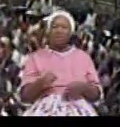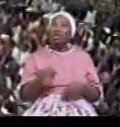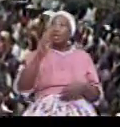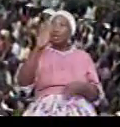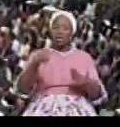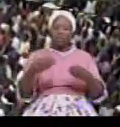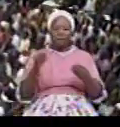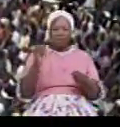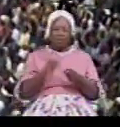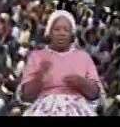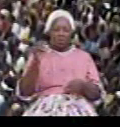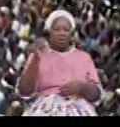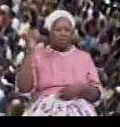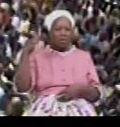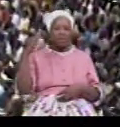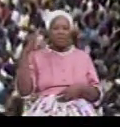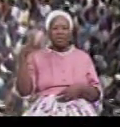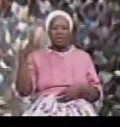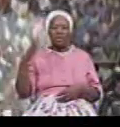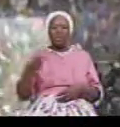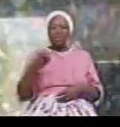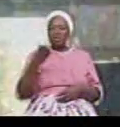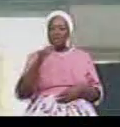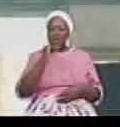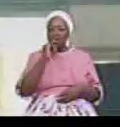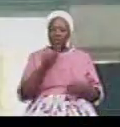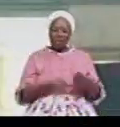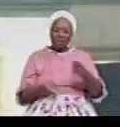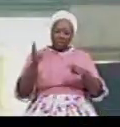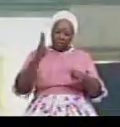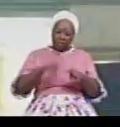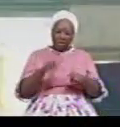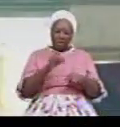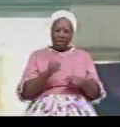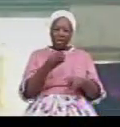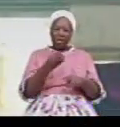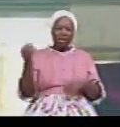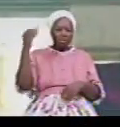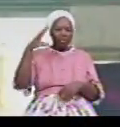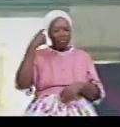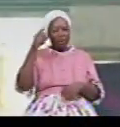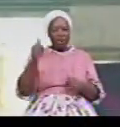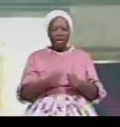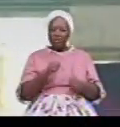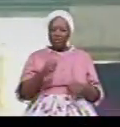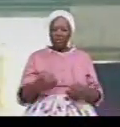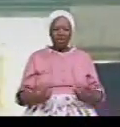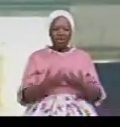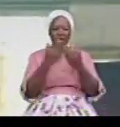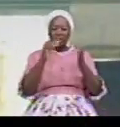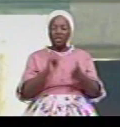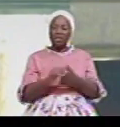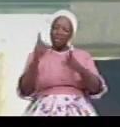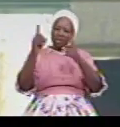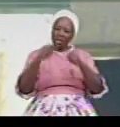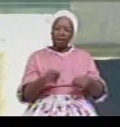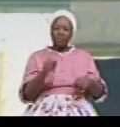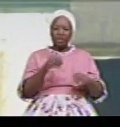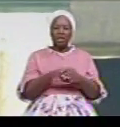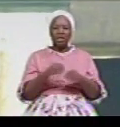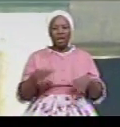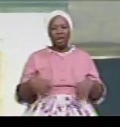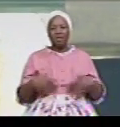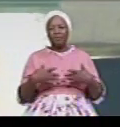more grace. There is increasing grace for every challenge that comes in life.